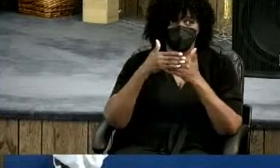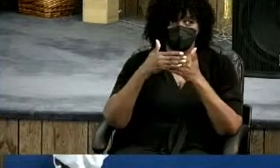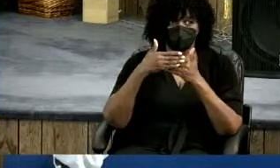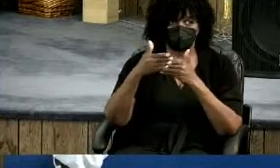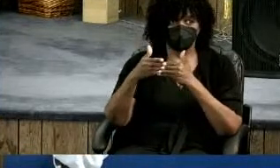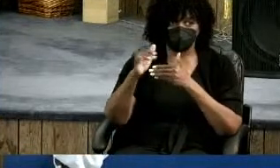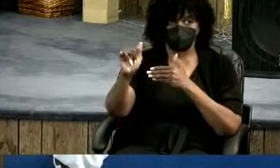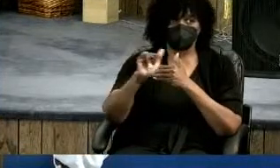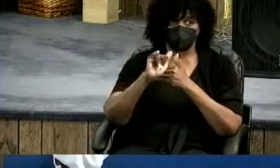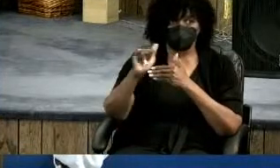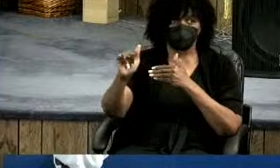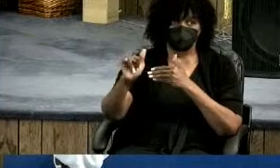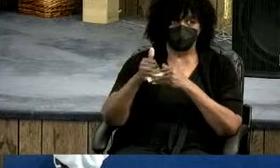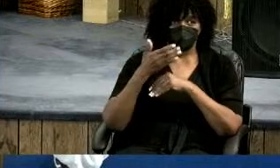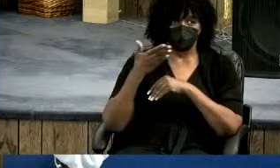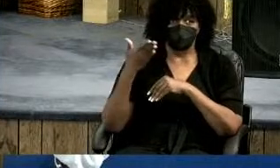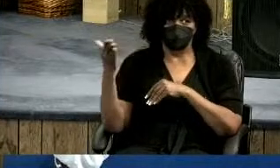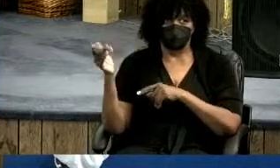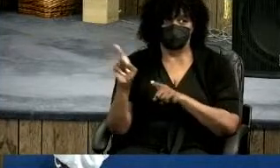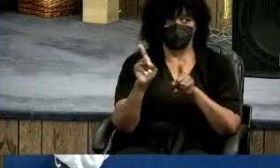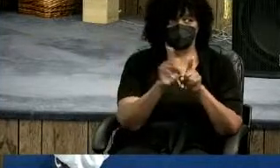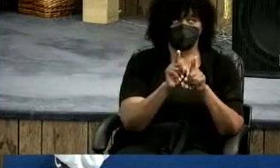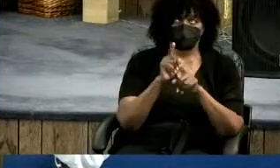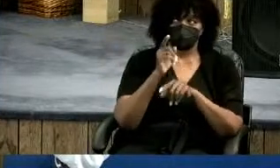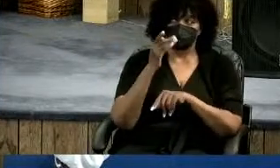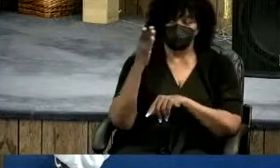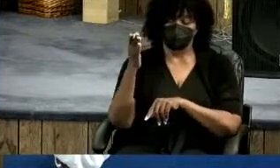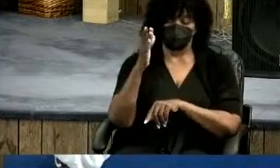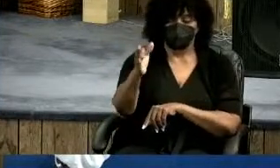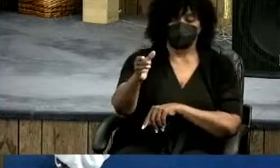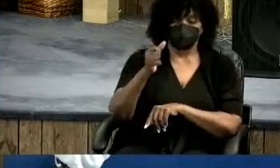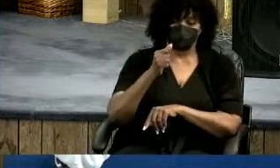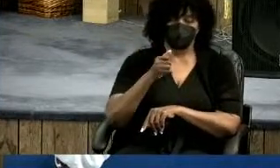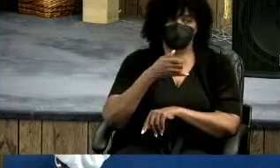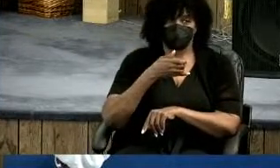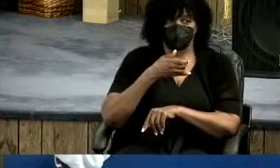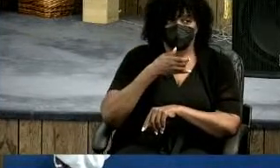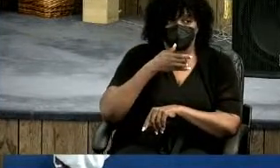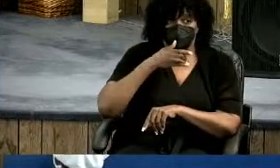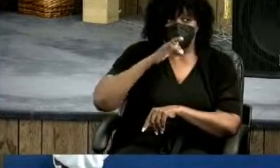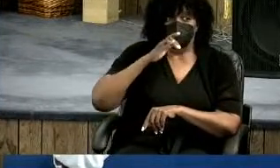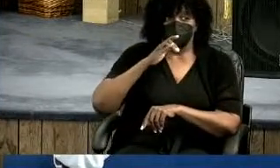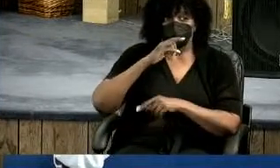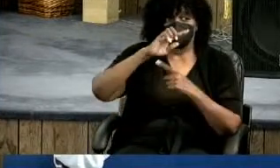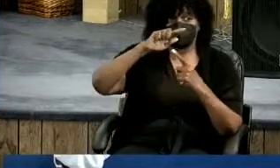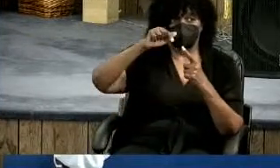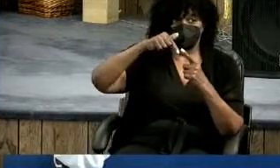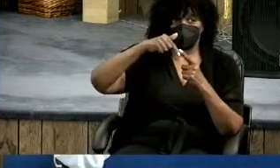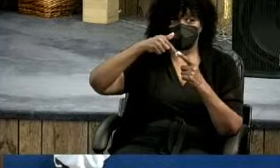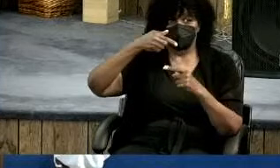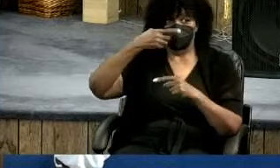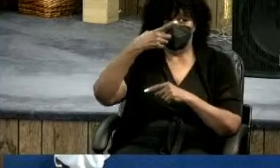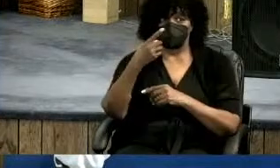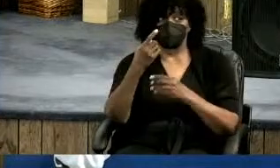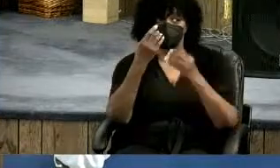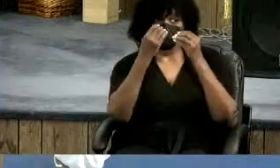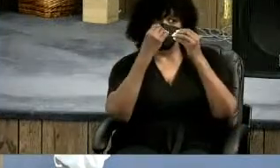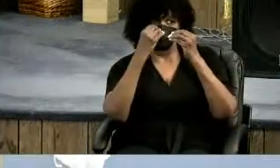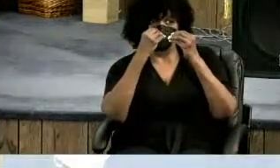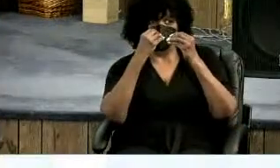After the same manner, also he took the cup, when he had